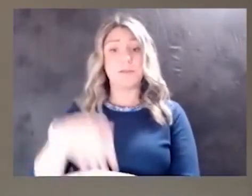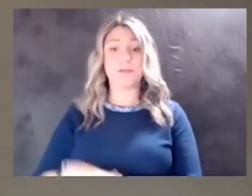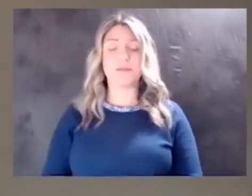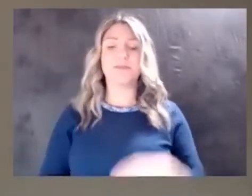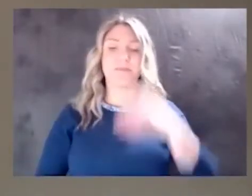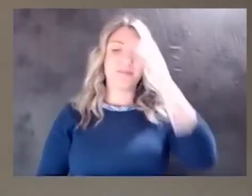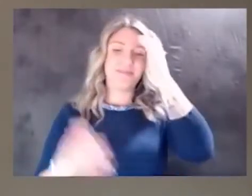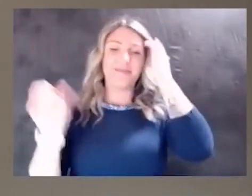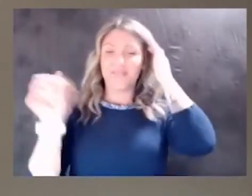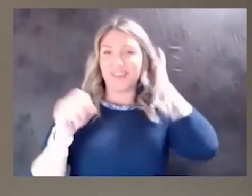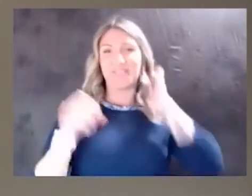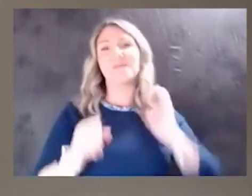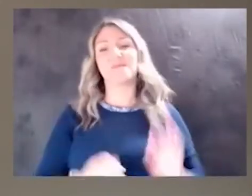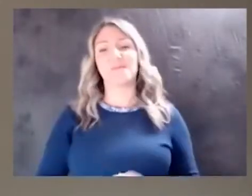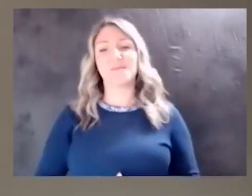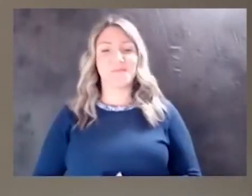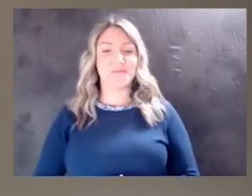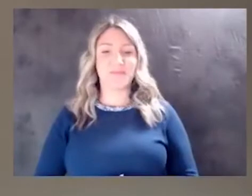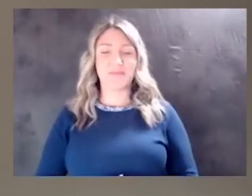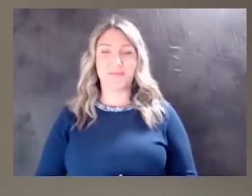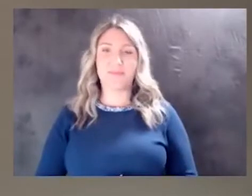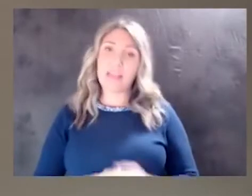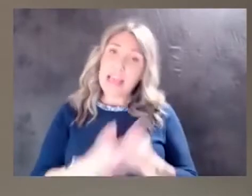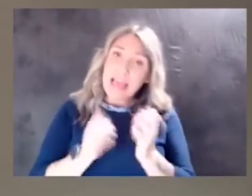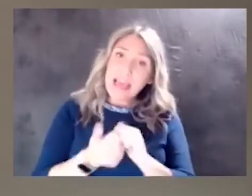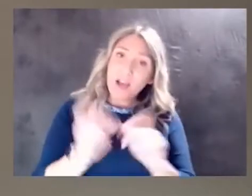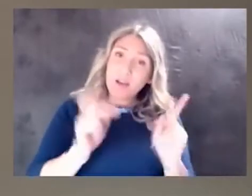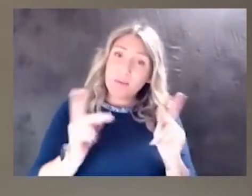Yes. And how did people do?